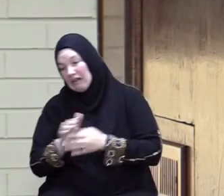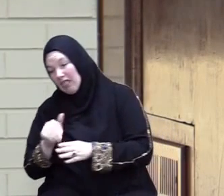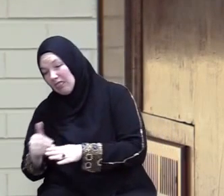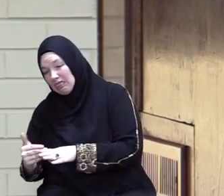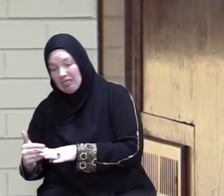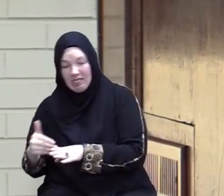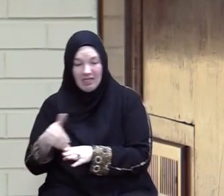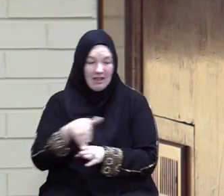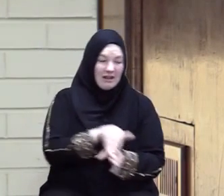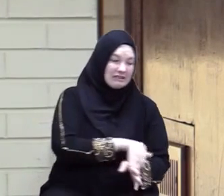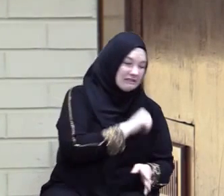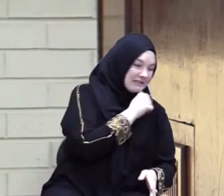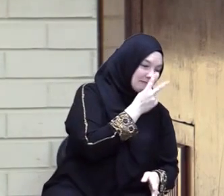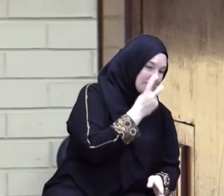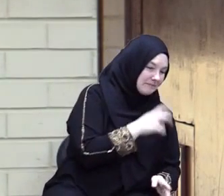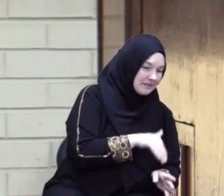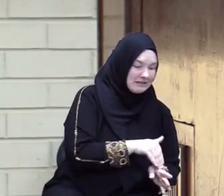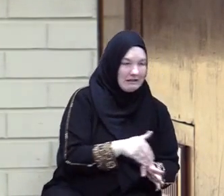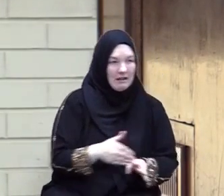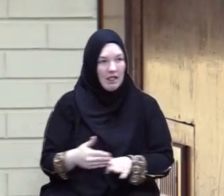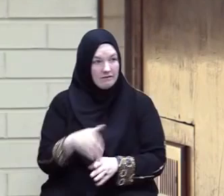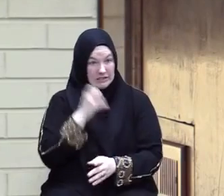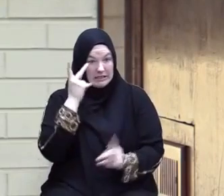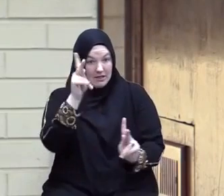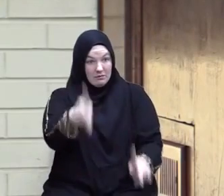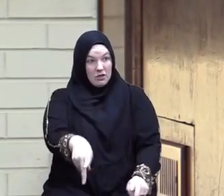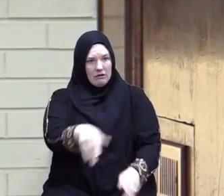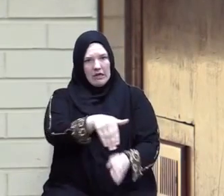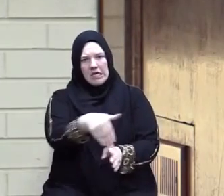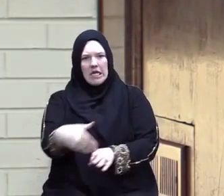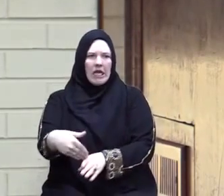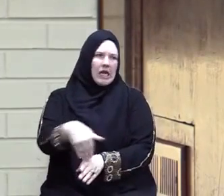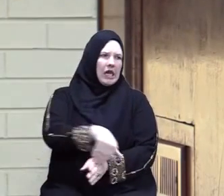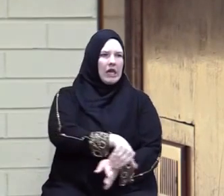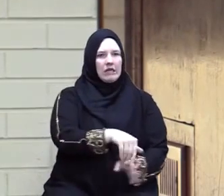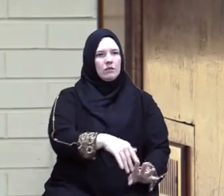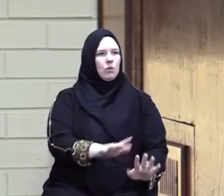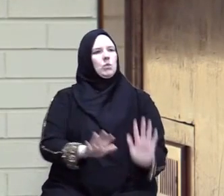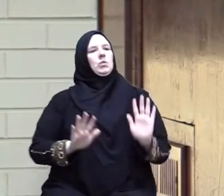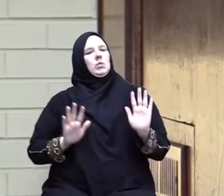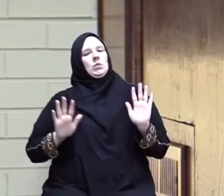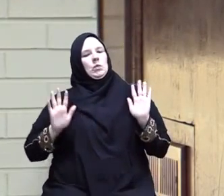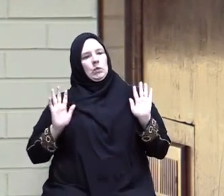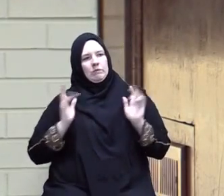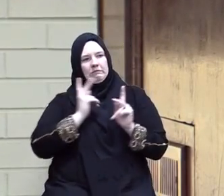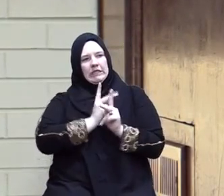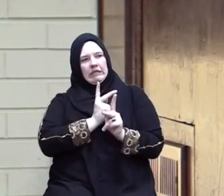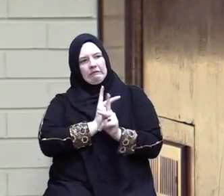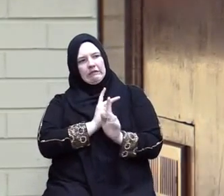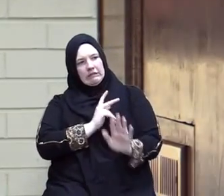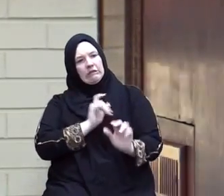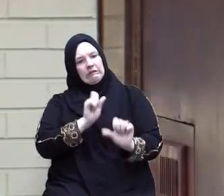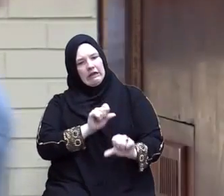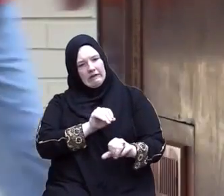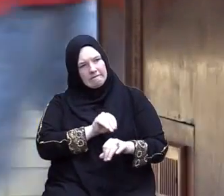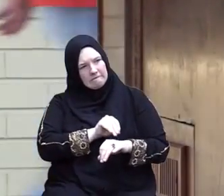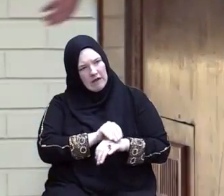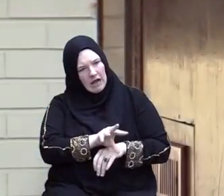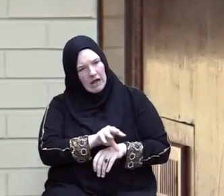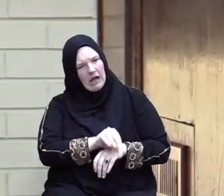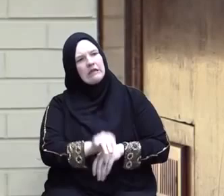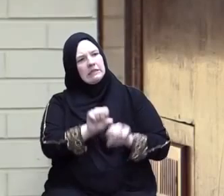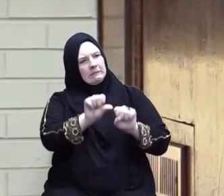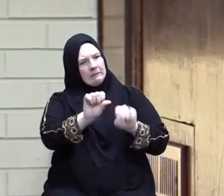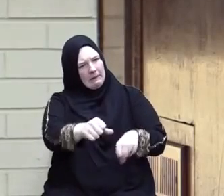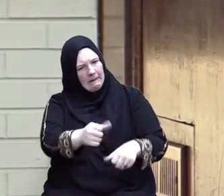you have to take a step back. Take a step back and be careful. Because those people, as described